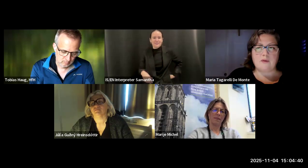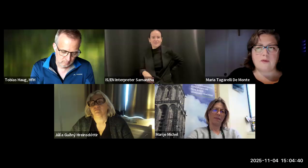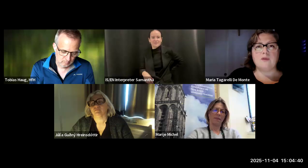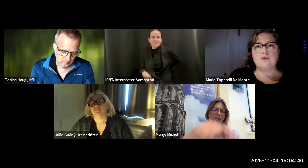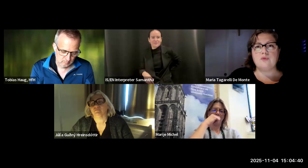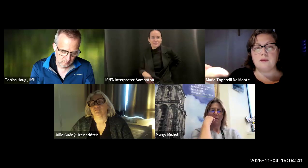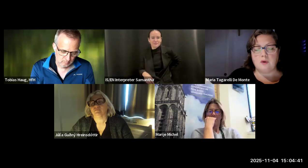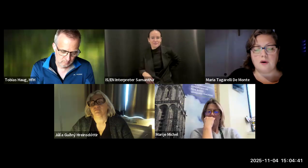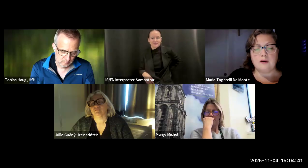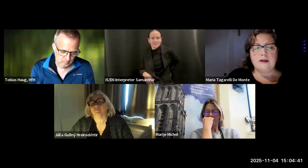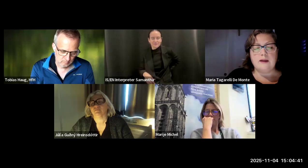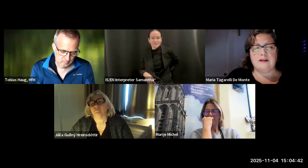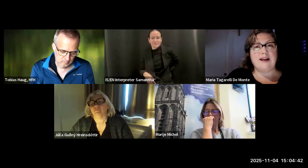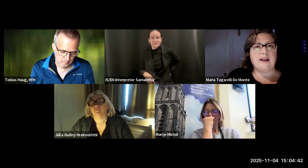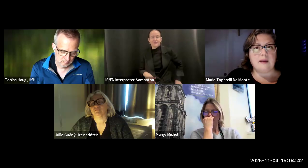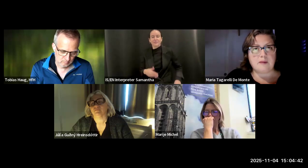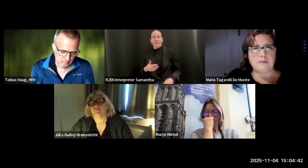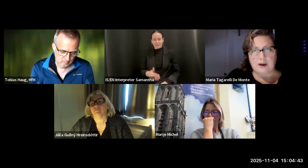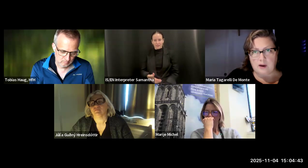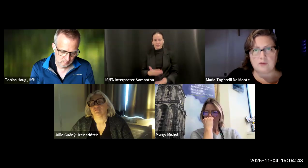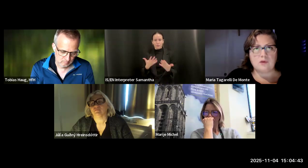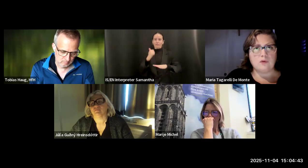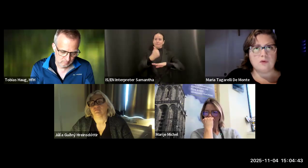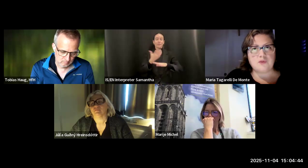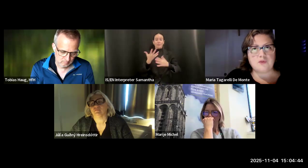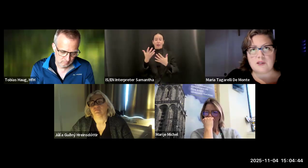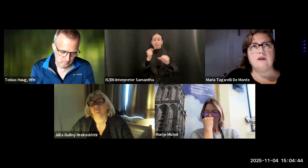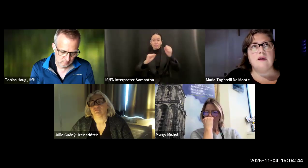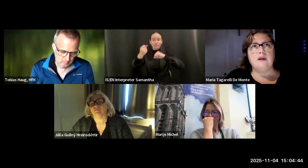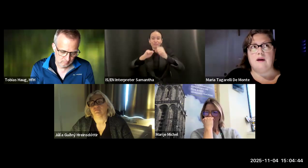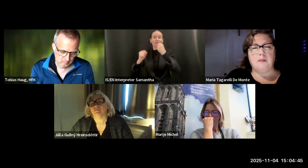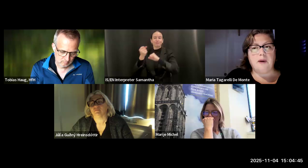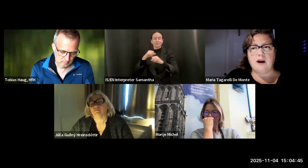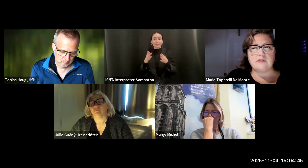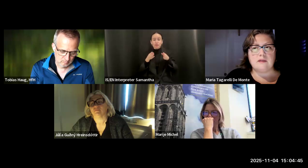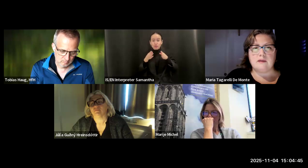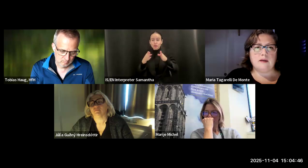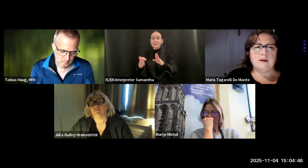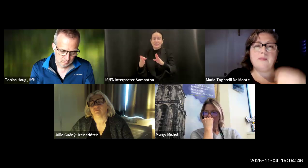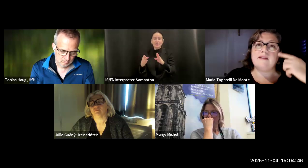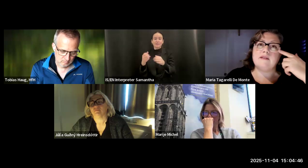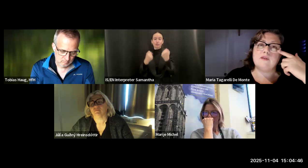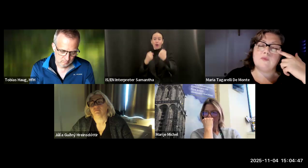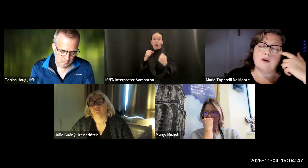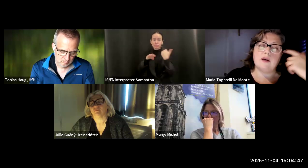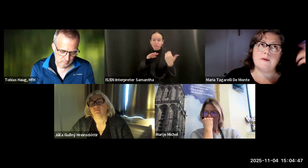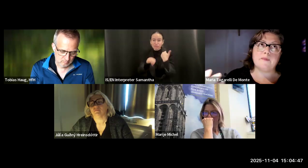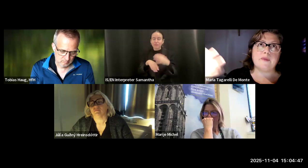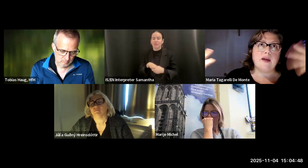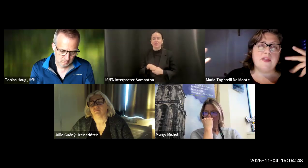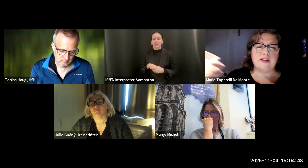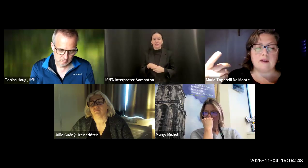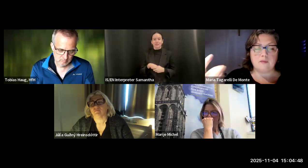static background to a more dynamic background. So street, parks, places